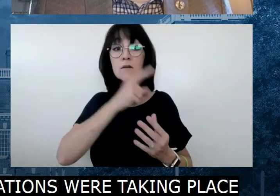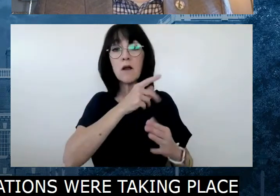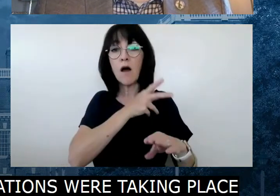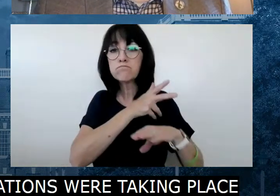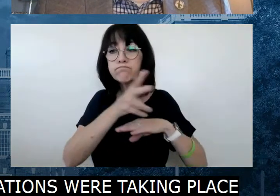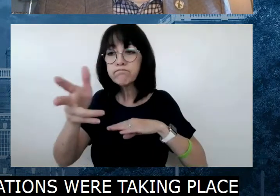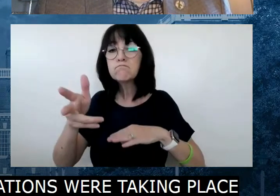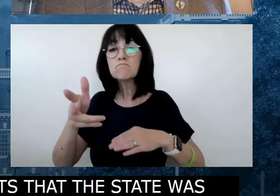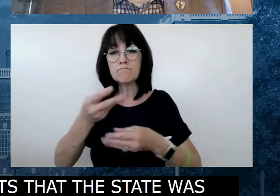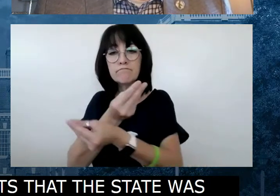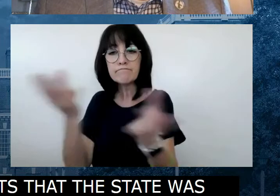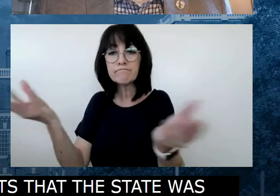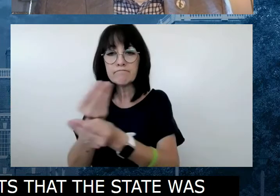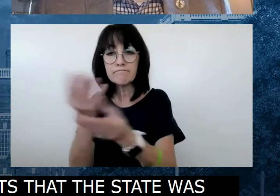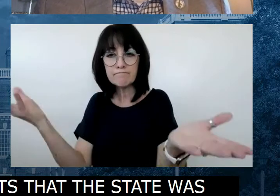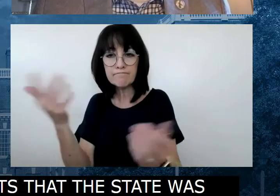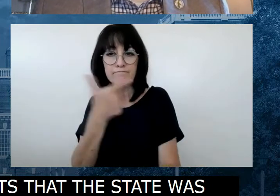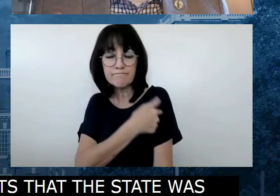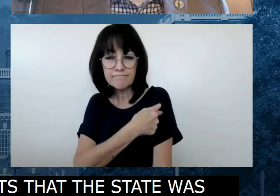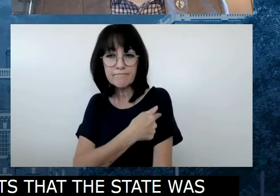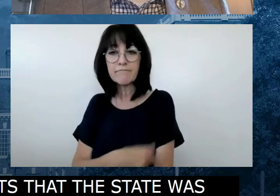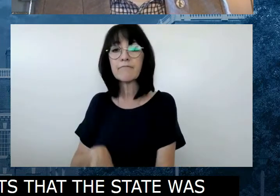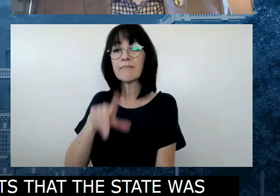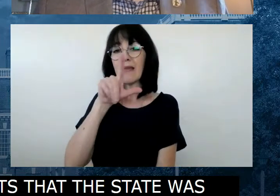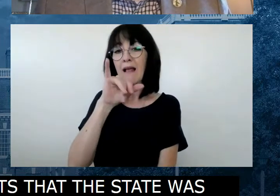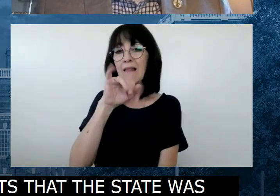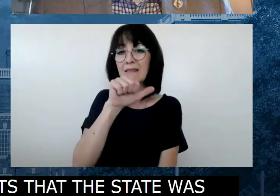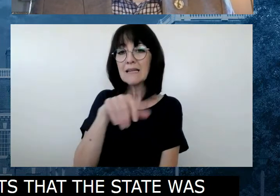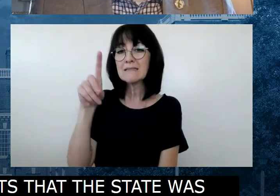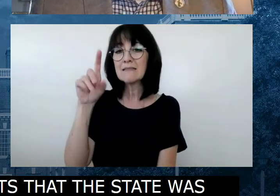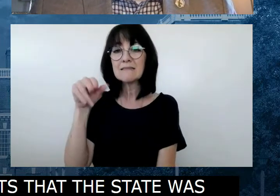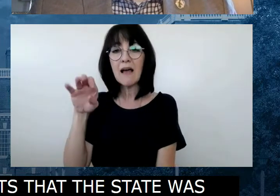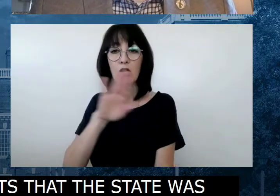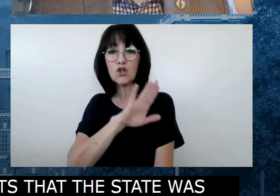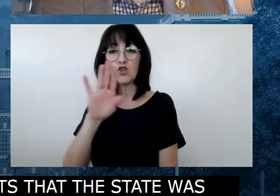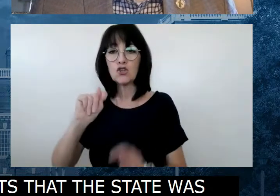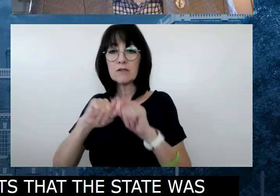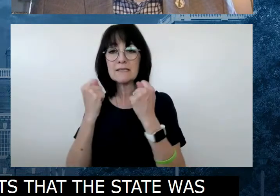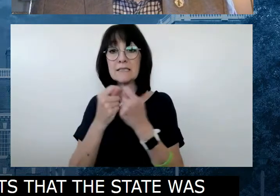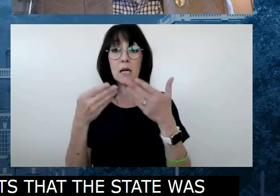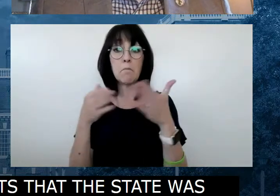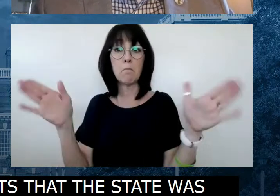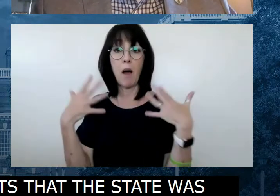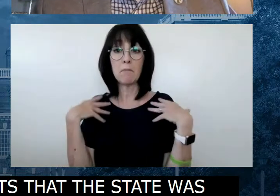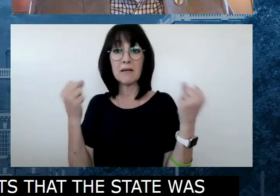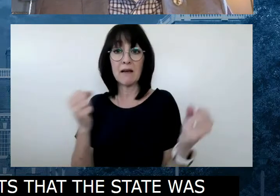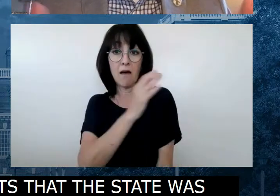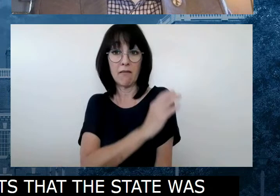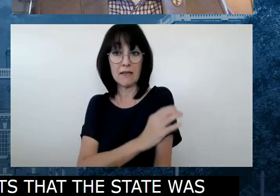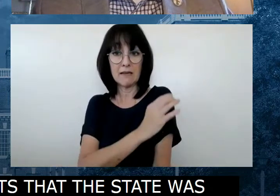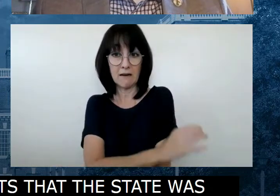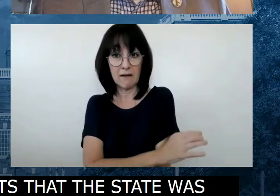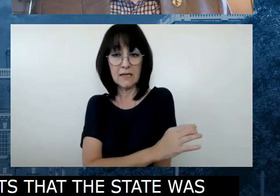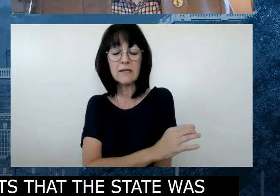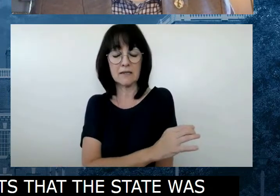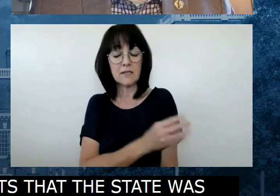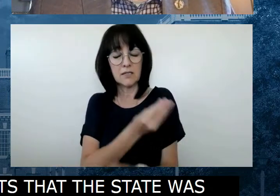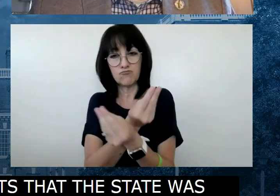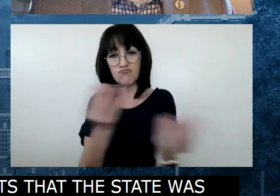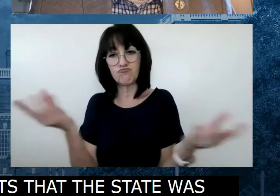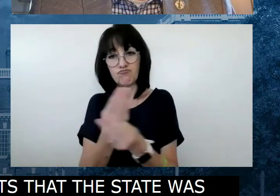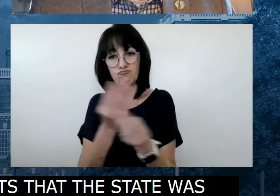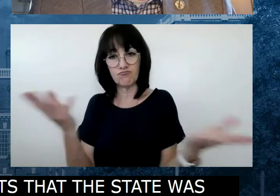Lisa or Diane's team at Public Health, the National Guard, et cetera, is doing about a quarter, 27% of it. And the pendulum swung. We've talked now